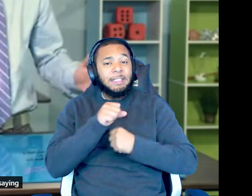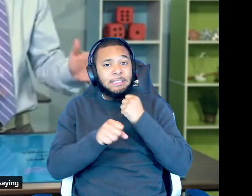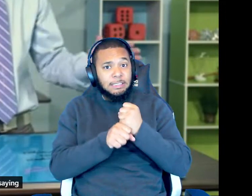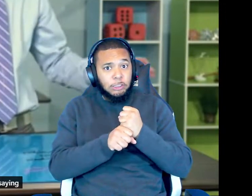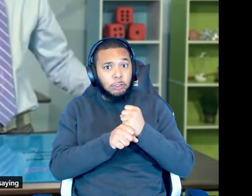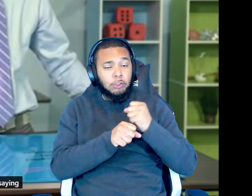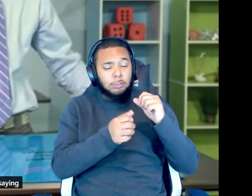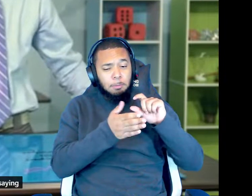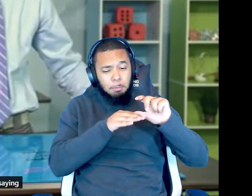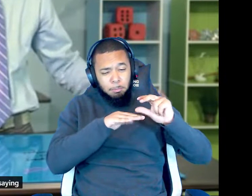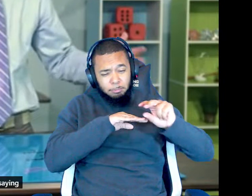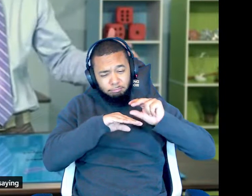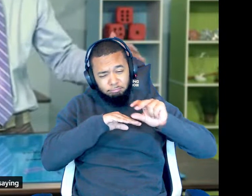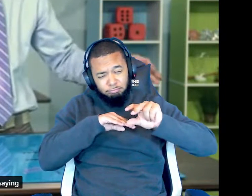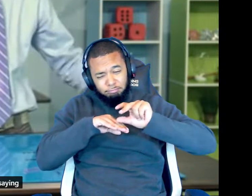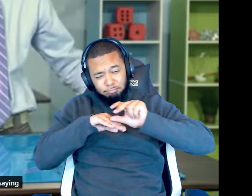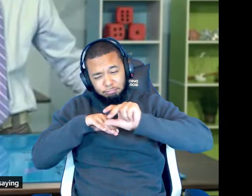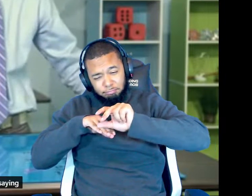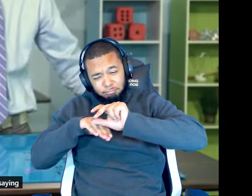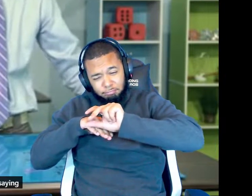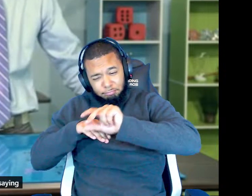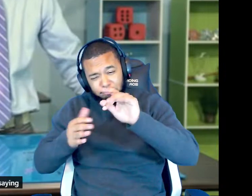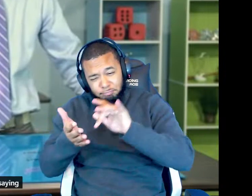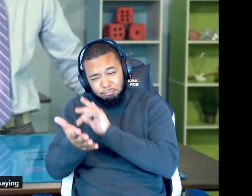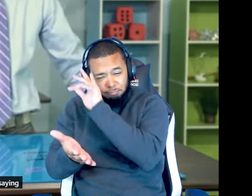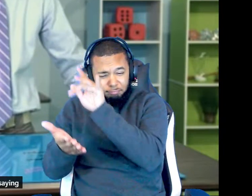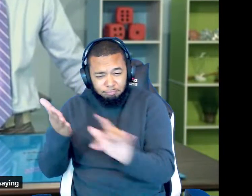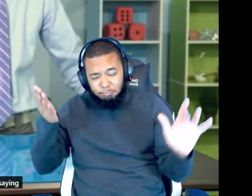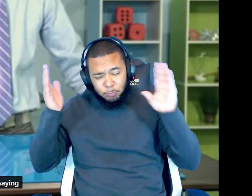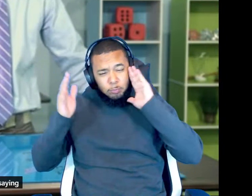off the entire $2,000 and your interest.